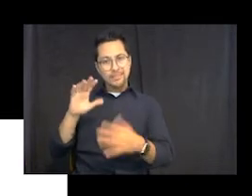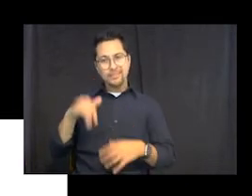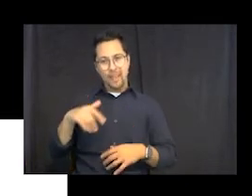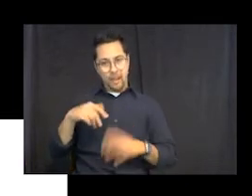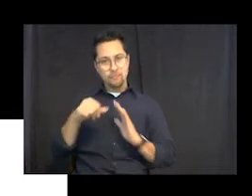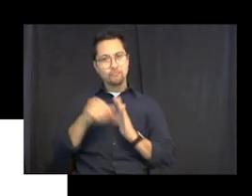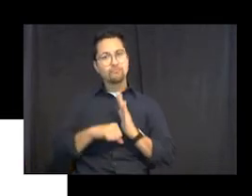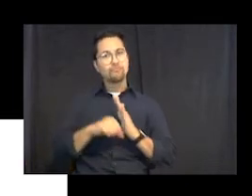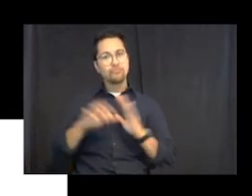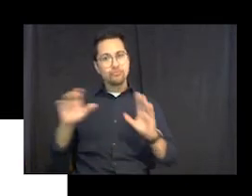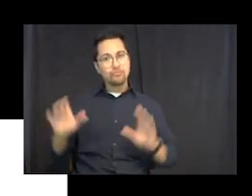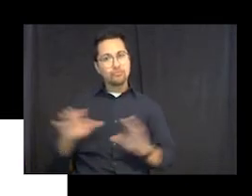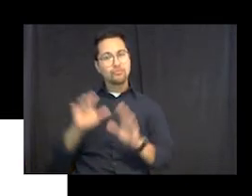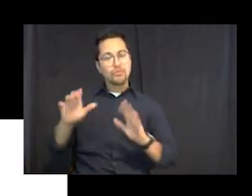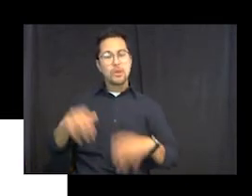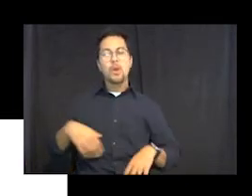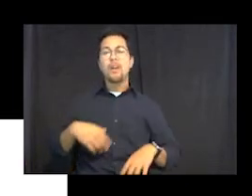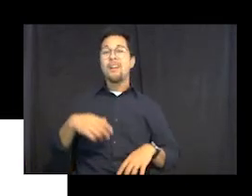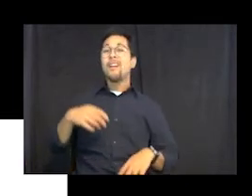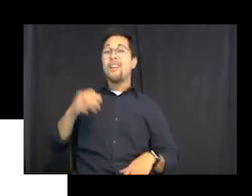done to finally